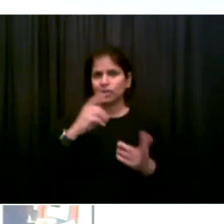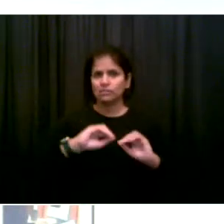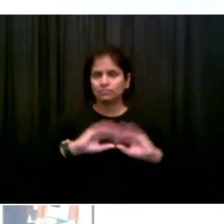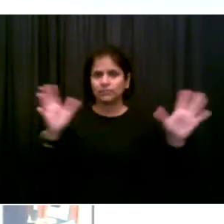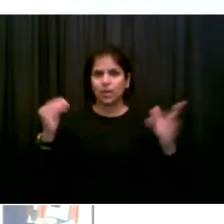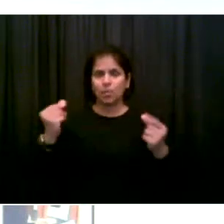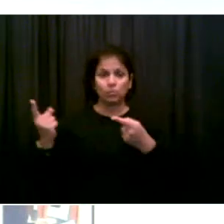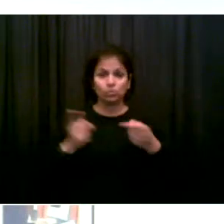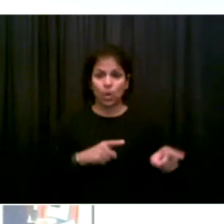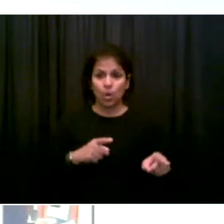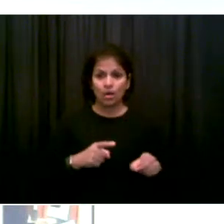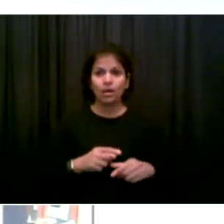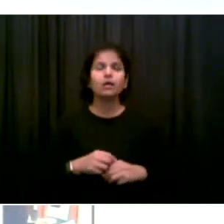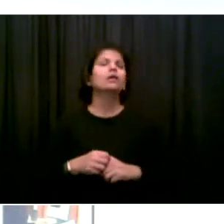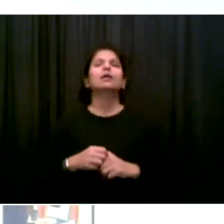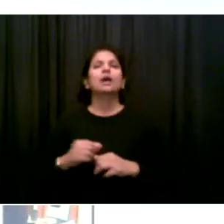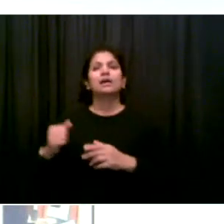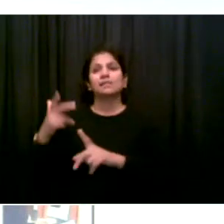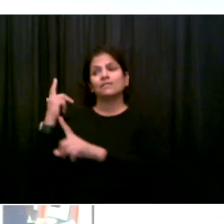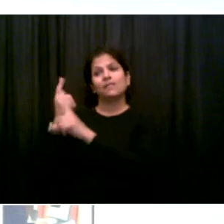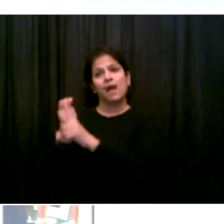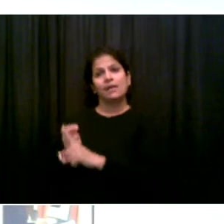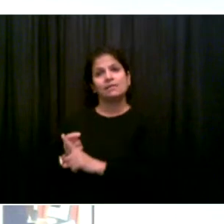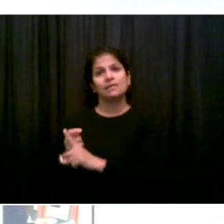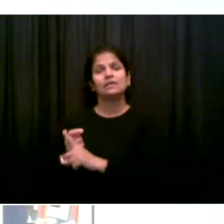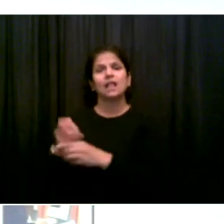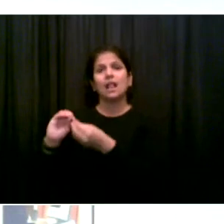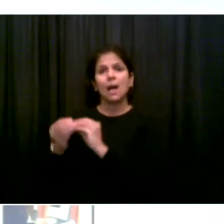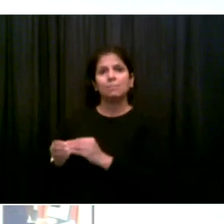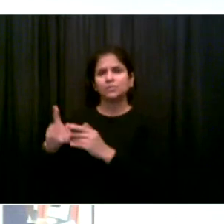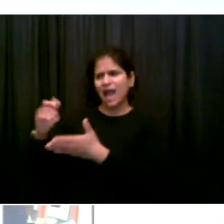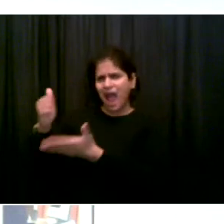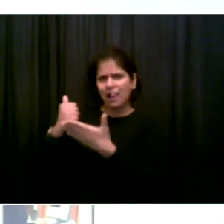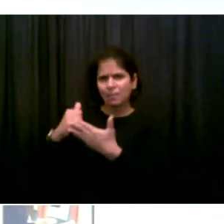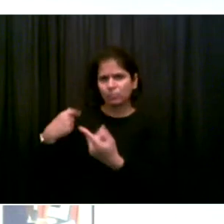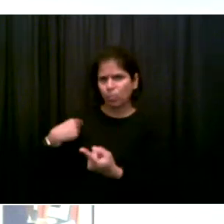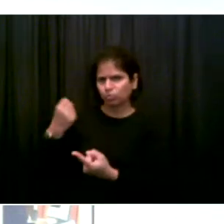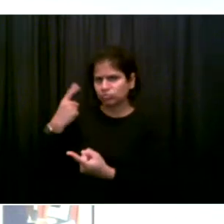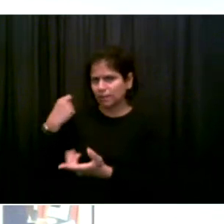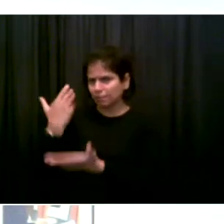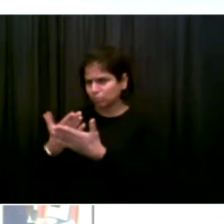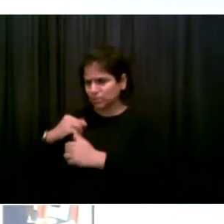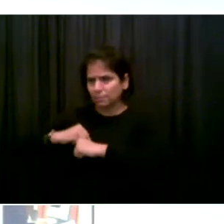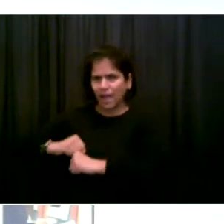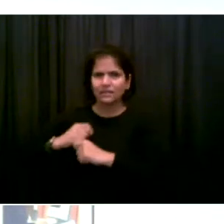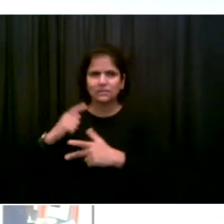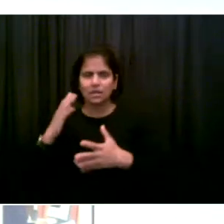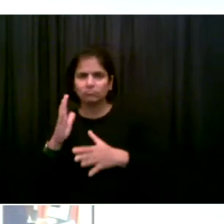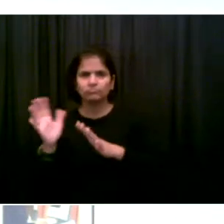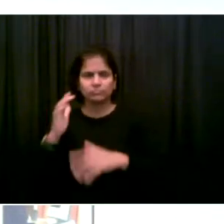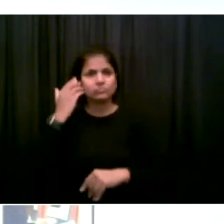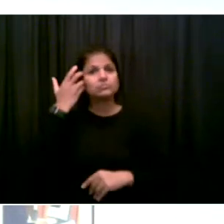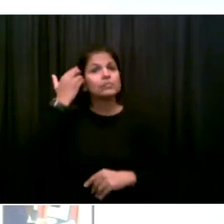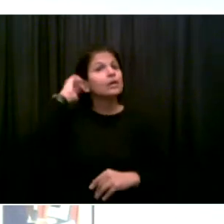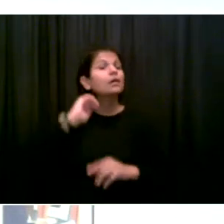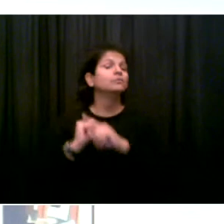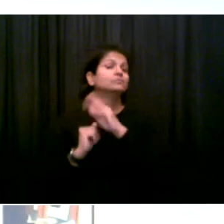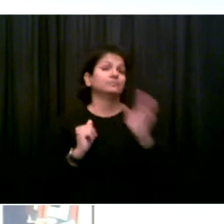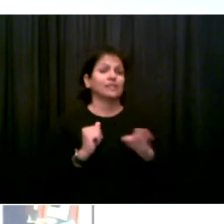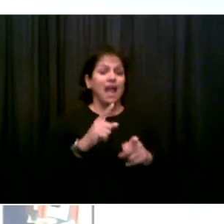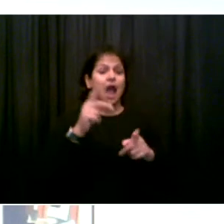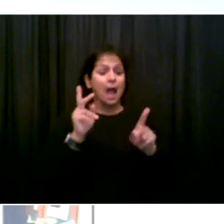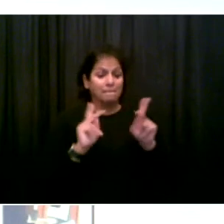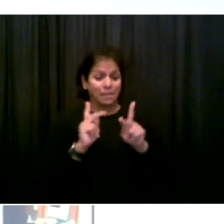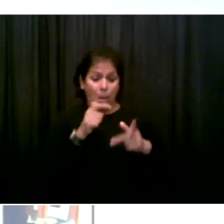who is protected across New York City. And then we look at cases and hospitalizations and deaths as